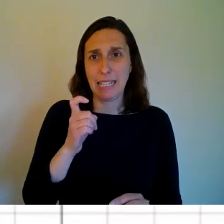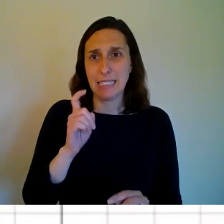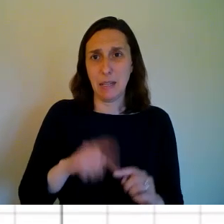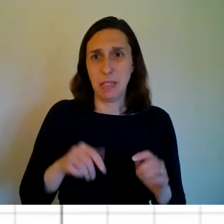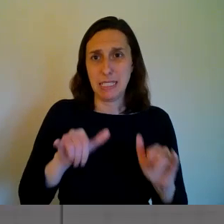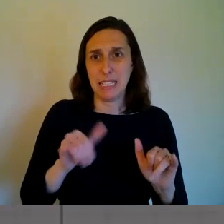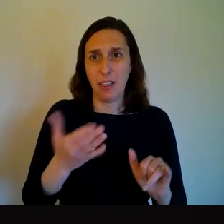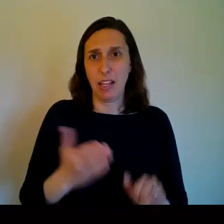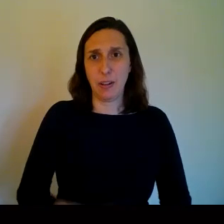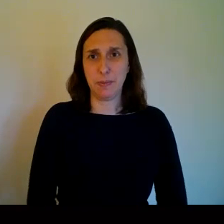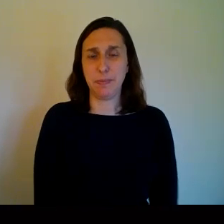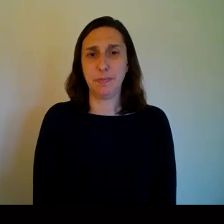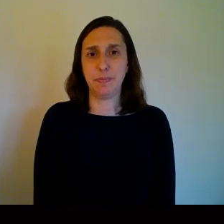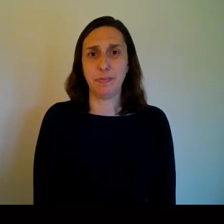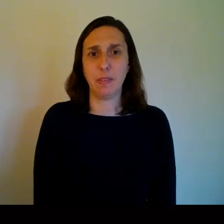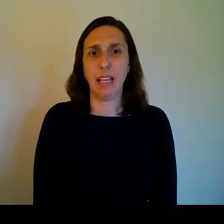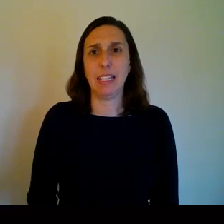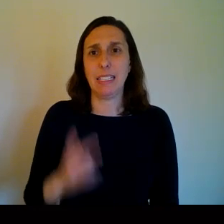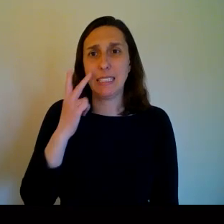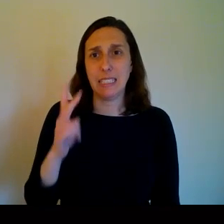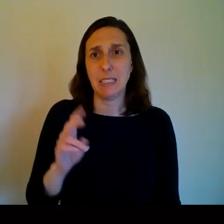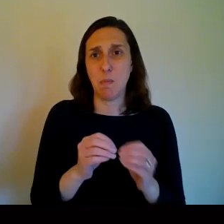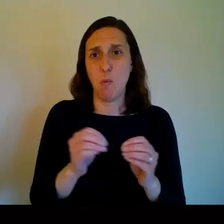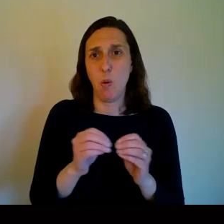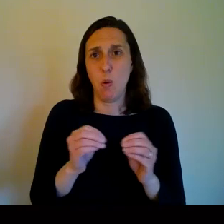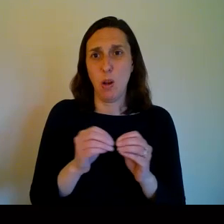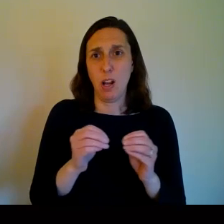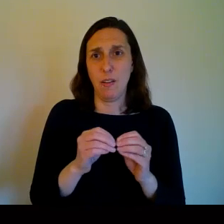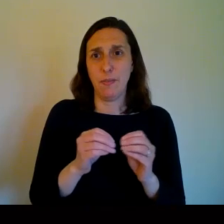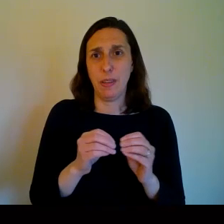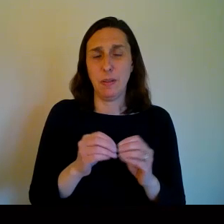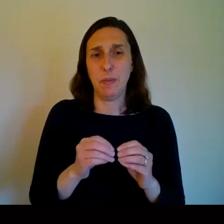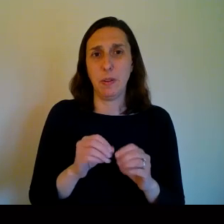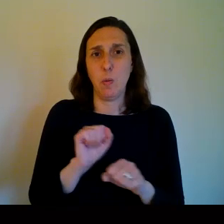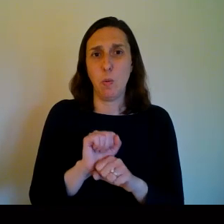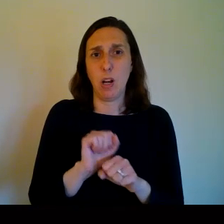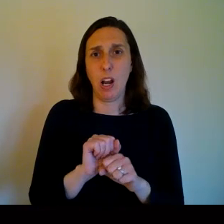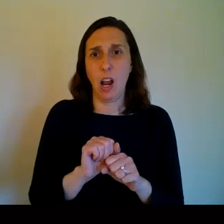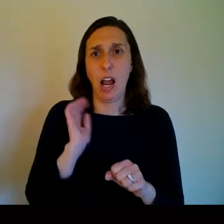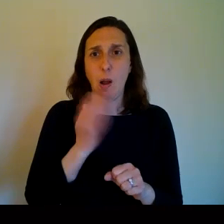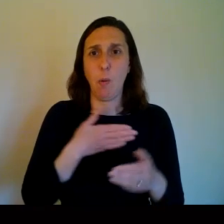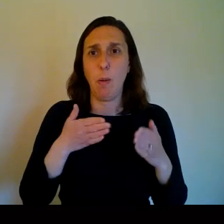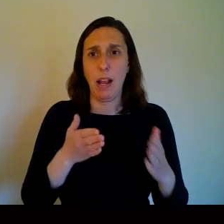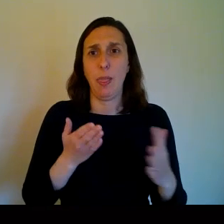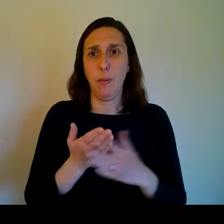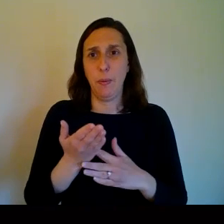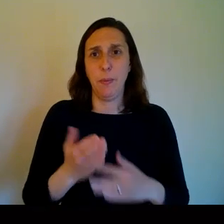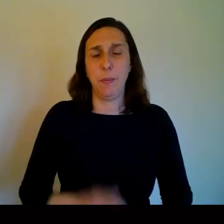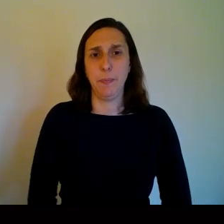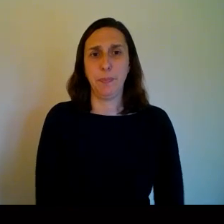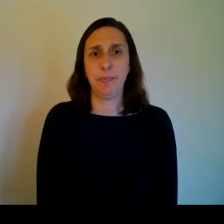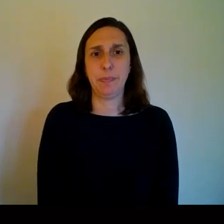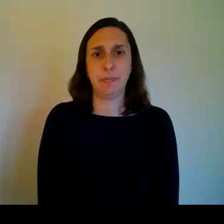All right, let's look at some more of these symbolically and work our way through. It says, luckily we have,